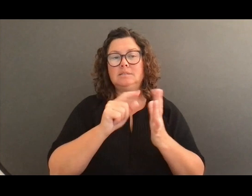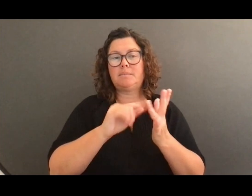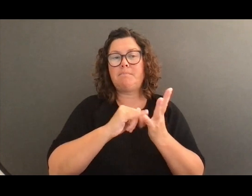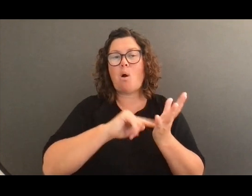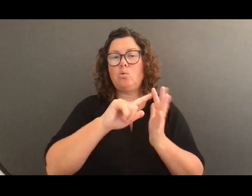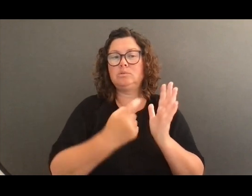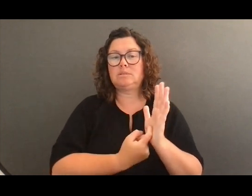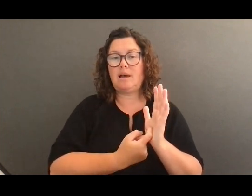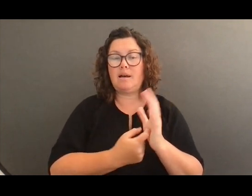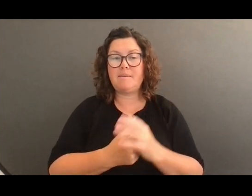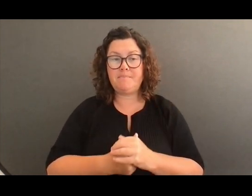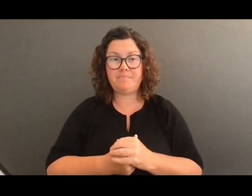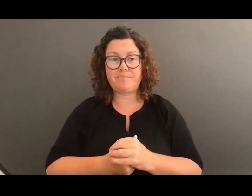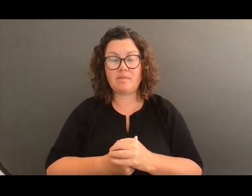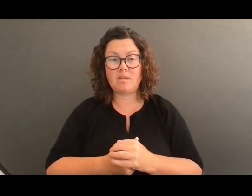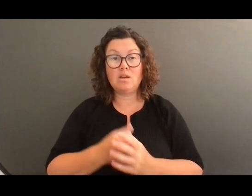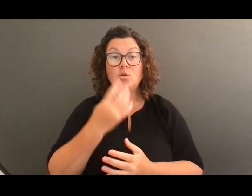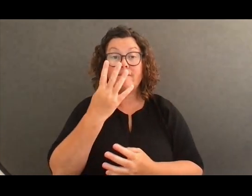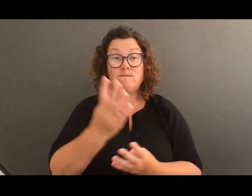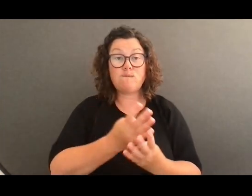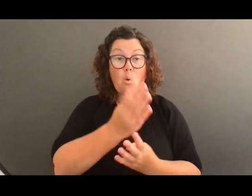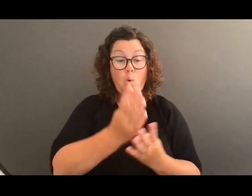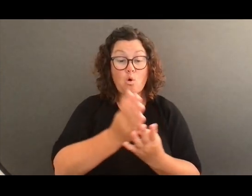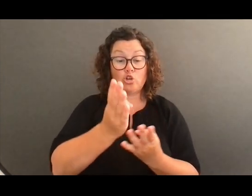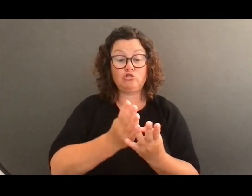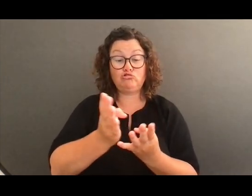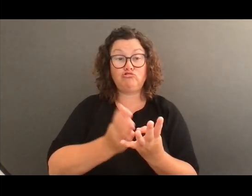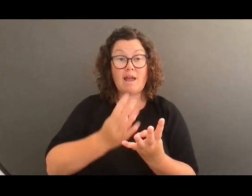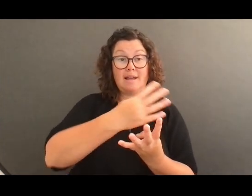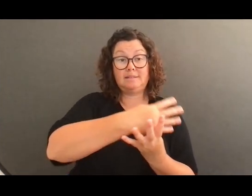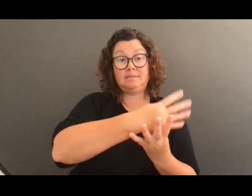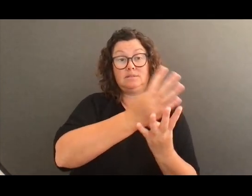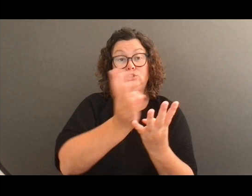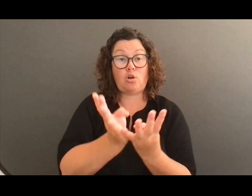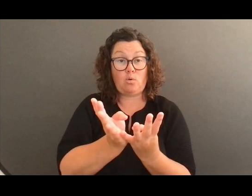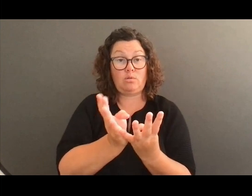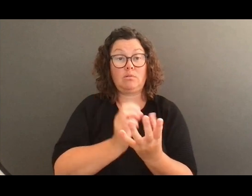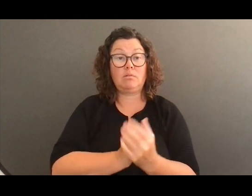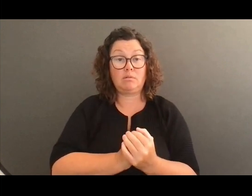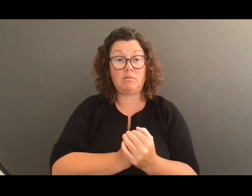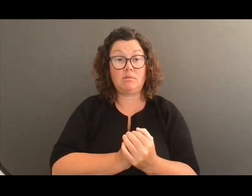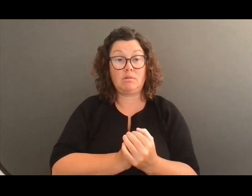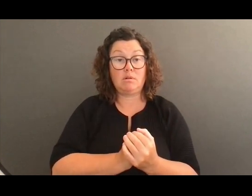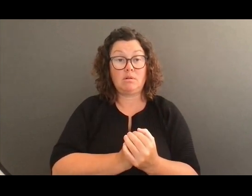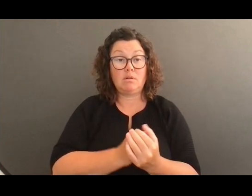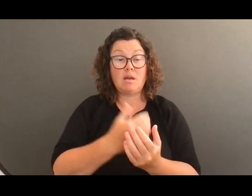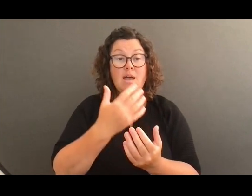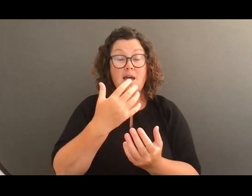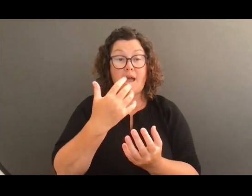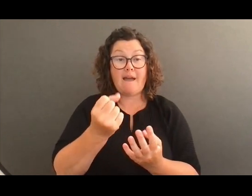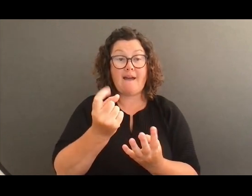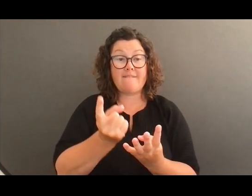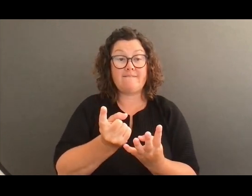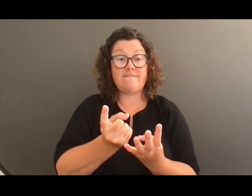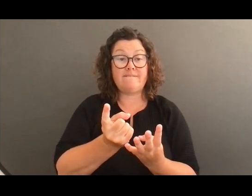So the 4 strands are shown in a fan-like shape with an internal arrow that shows that you can move